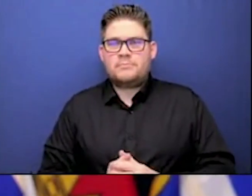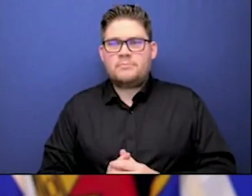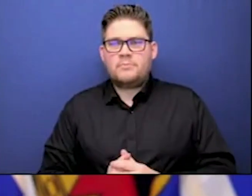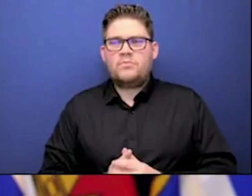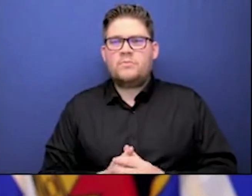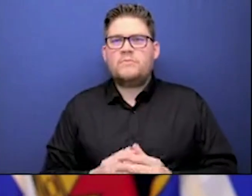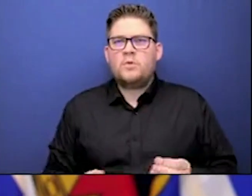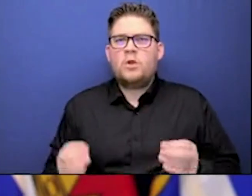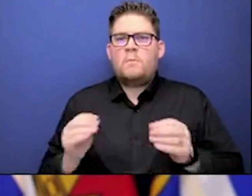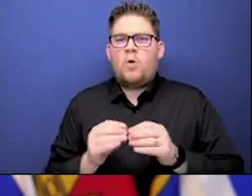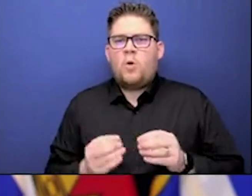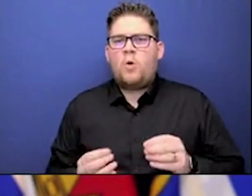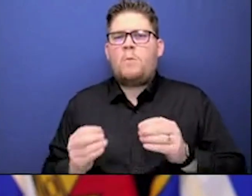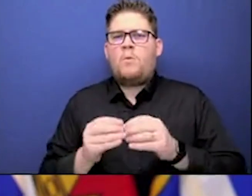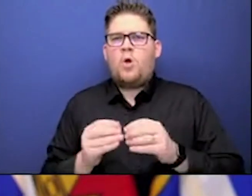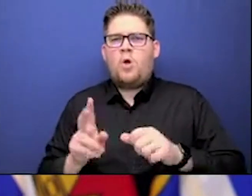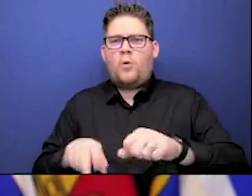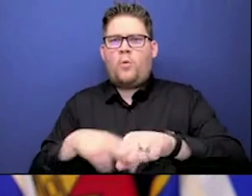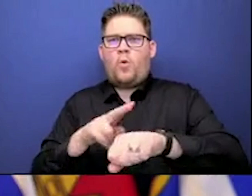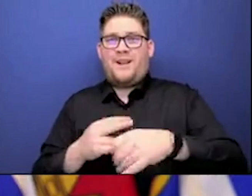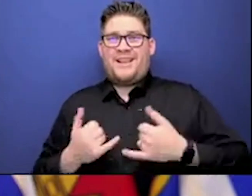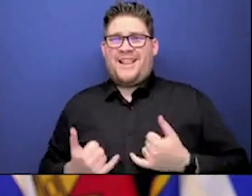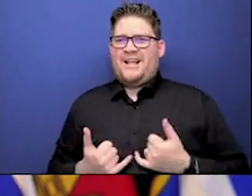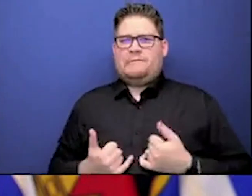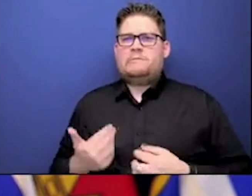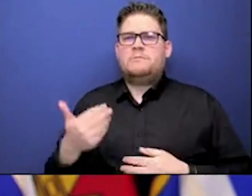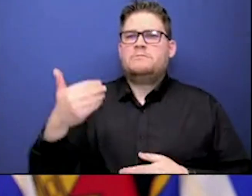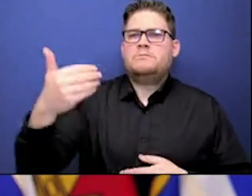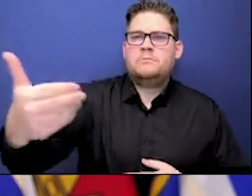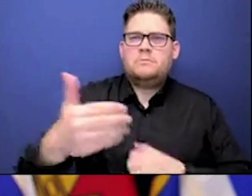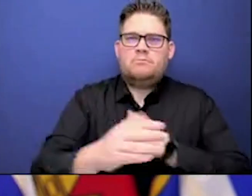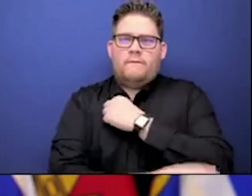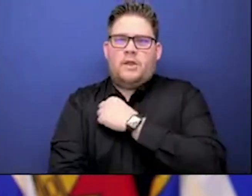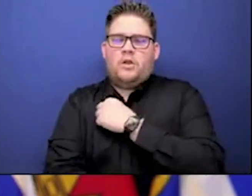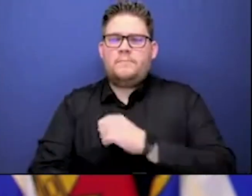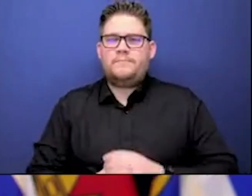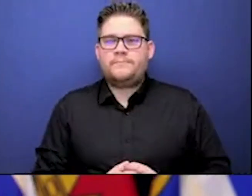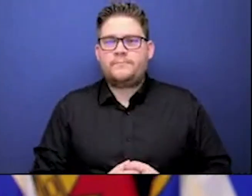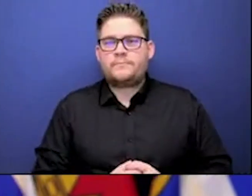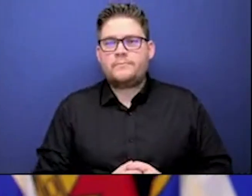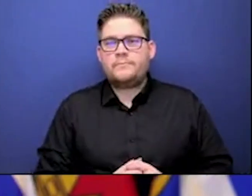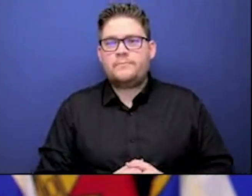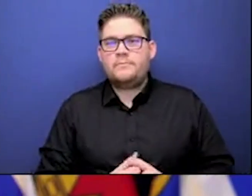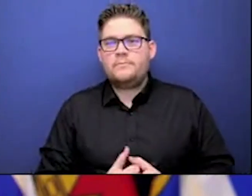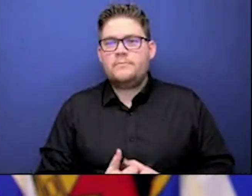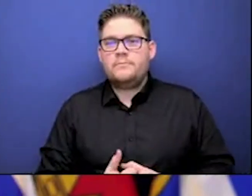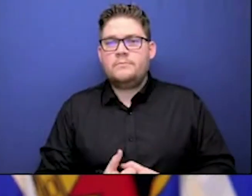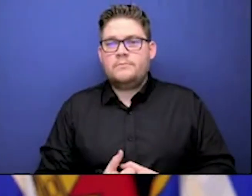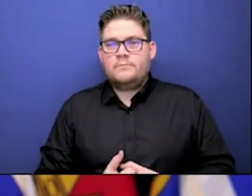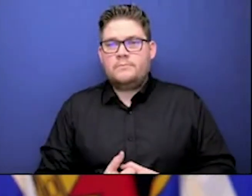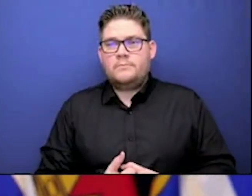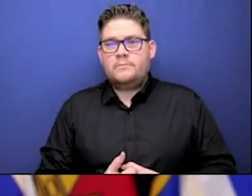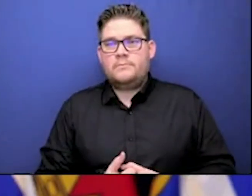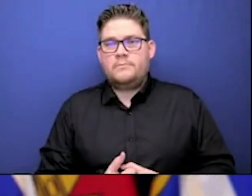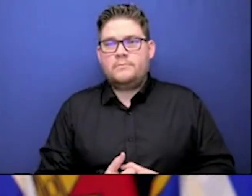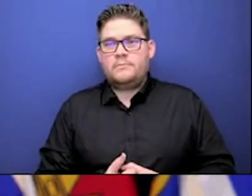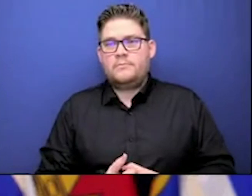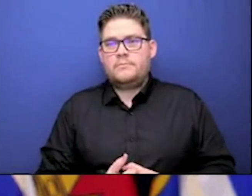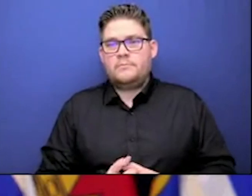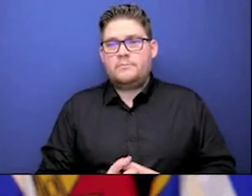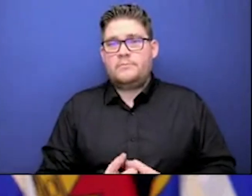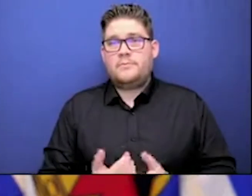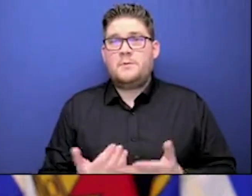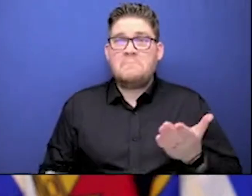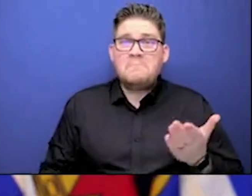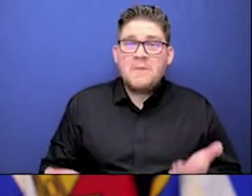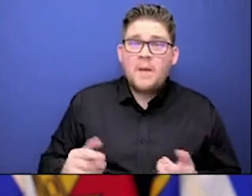some things. There will be still some times during the respiratory season where we'll need to wear masks in certain situations, reduce